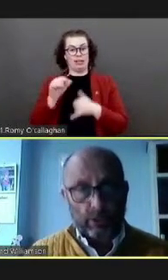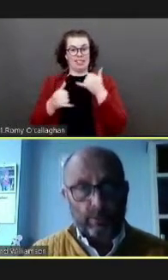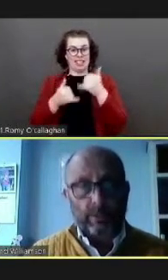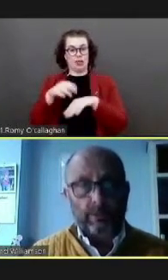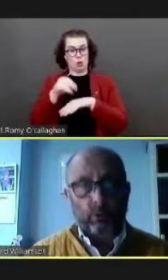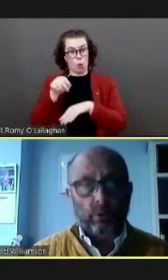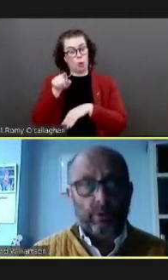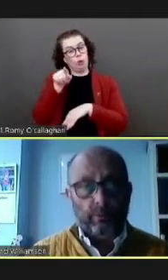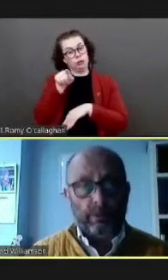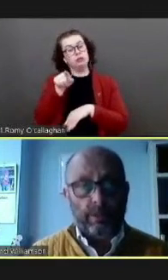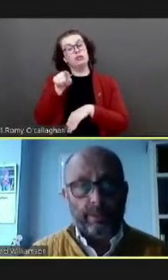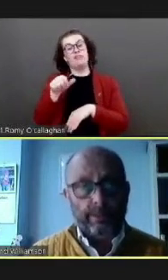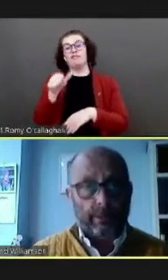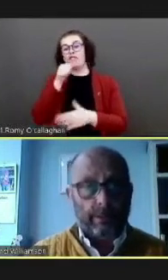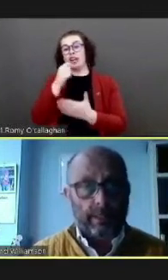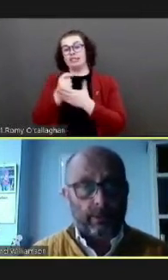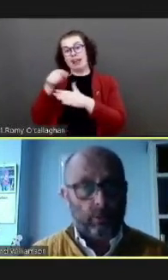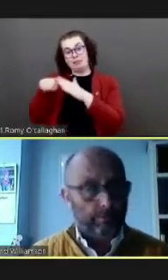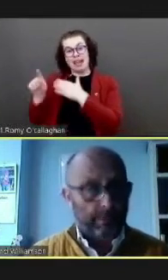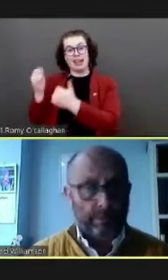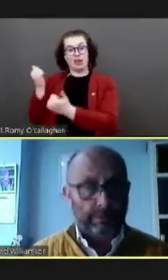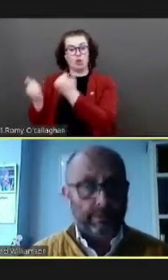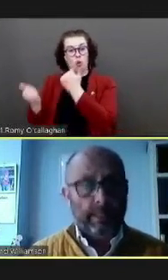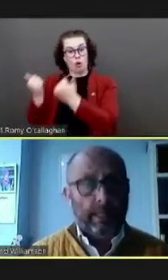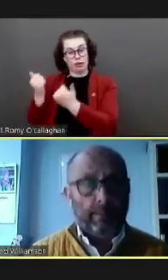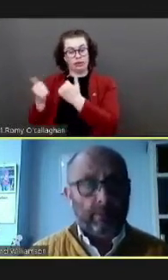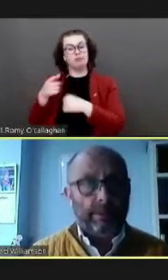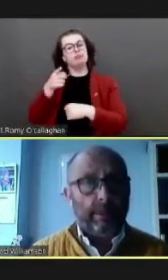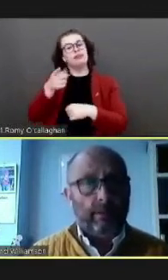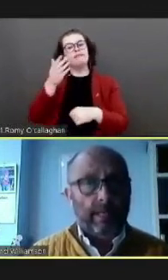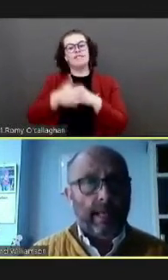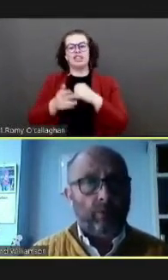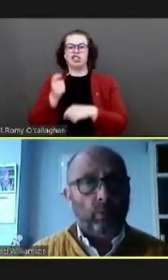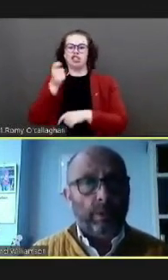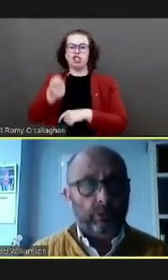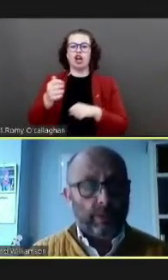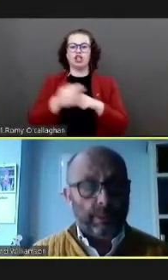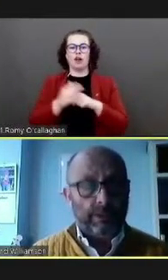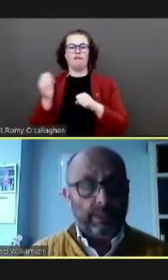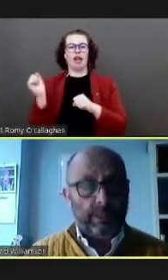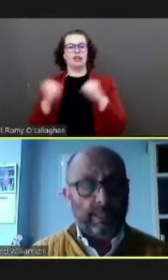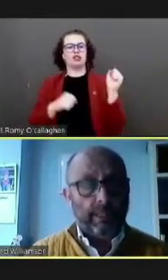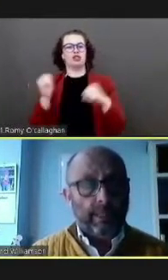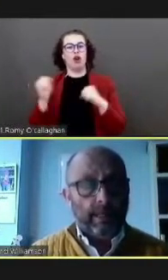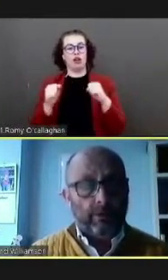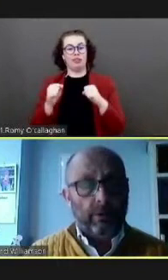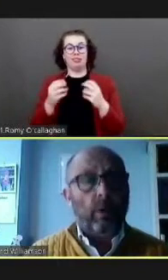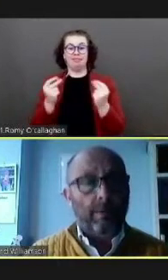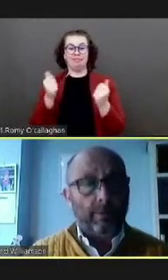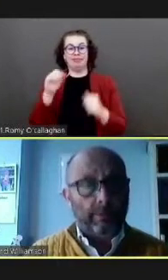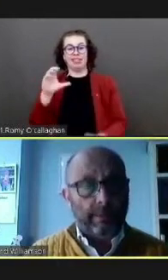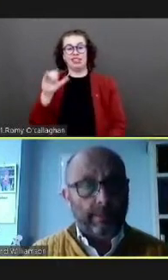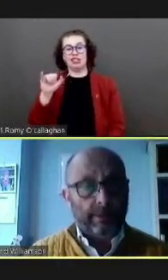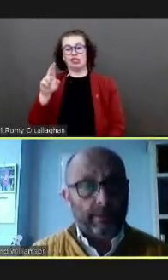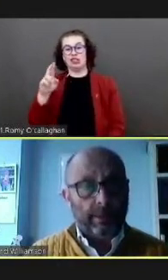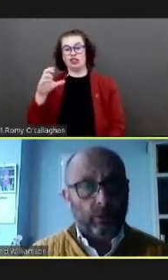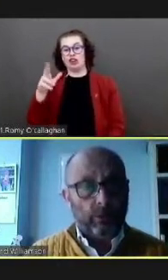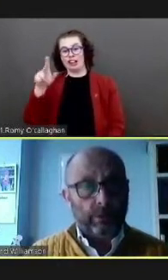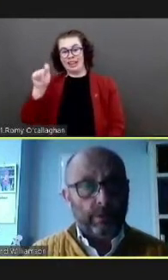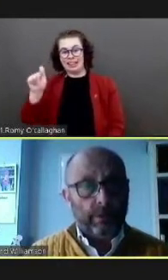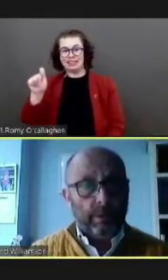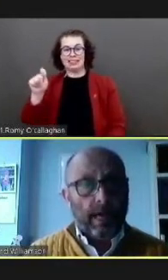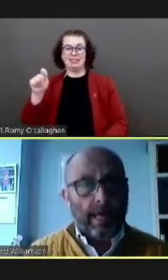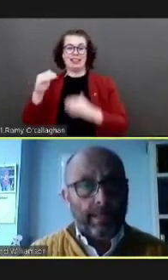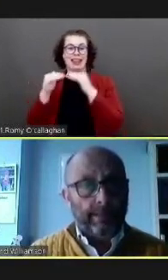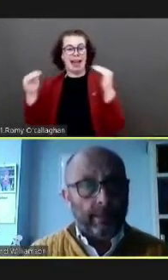and charged with an assault that was heard in the circuit court because it was of a level which reached the requirement to be in the circuit